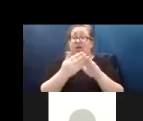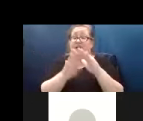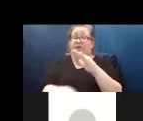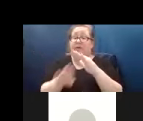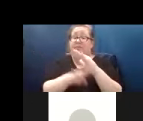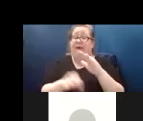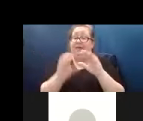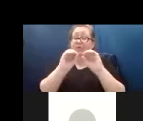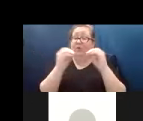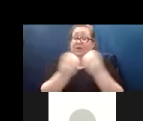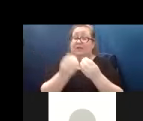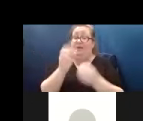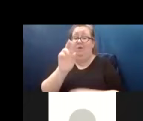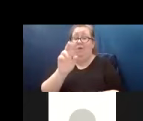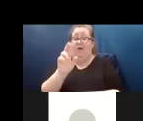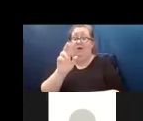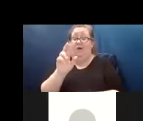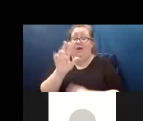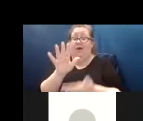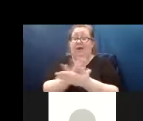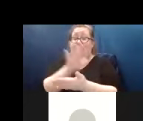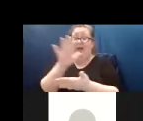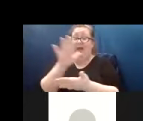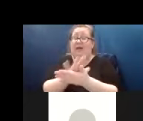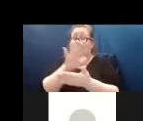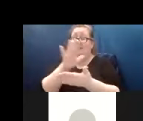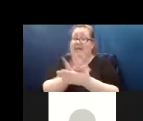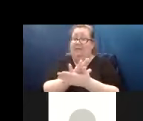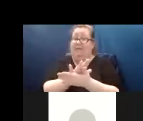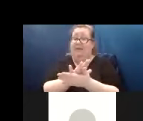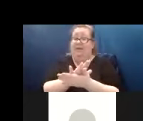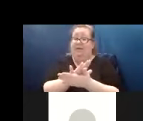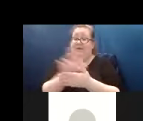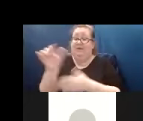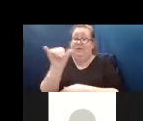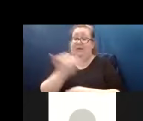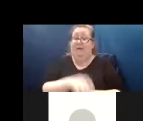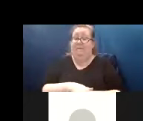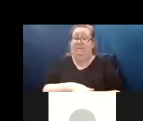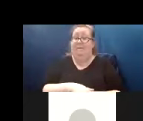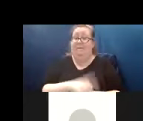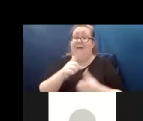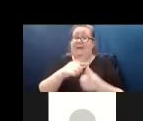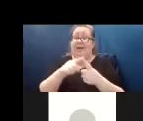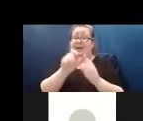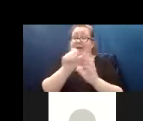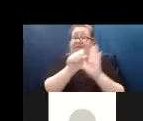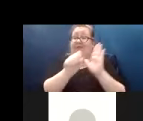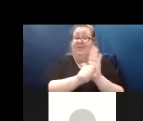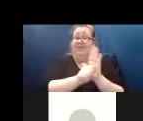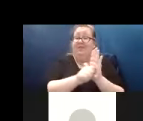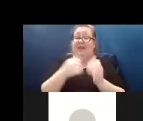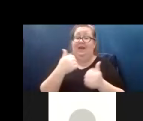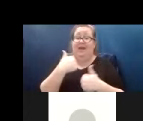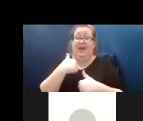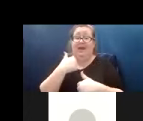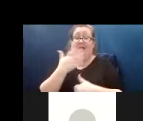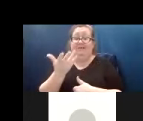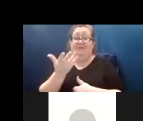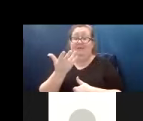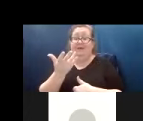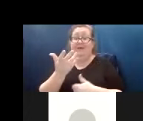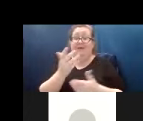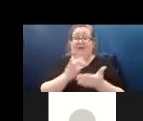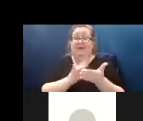organizations or academic institutions that can help with that too. And then the state has their tools too, like their My